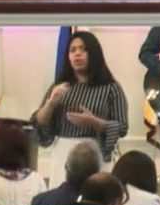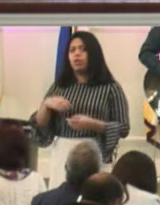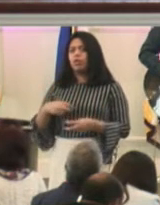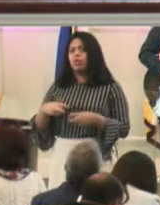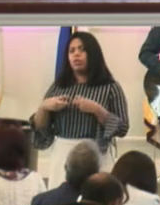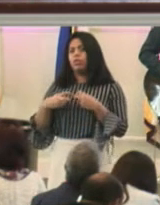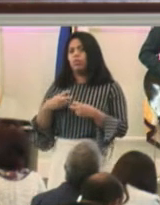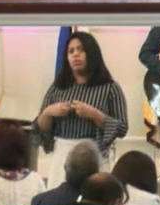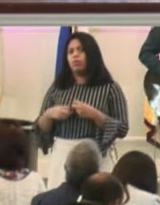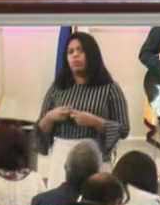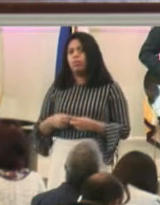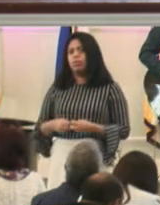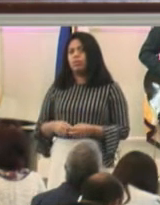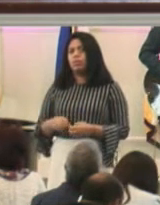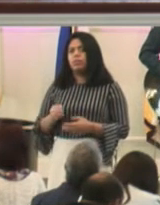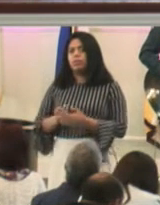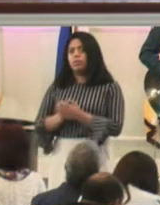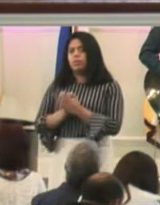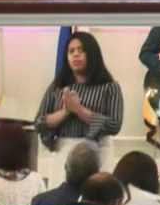The request